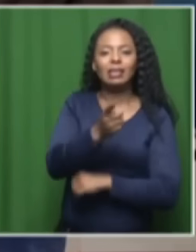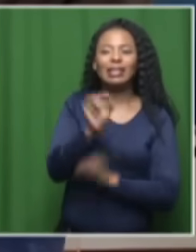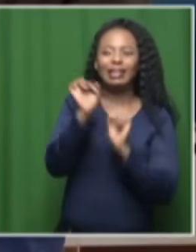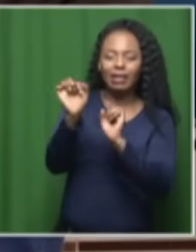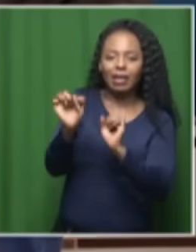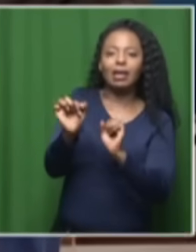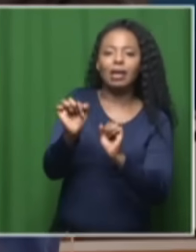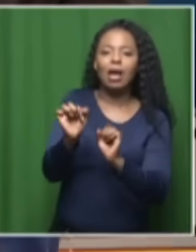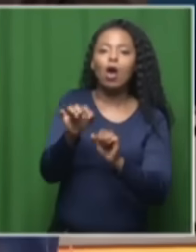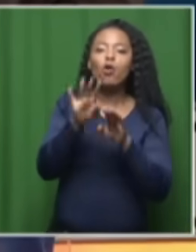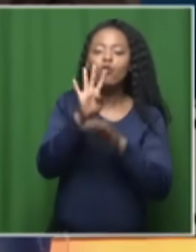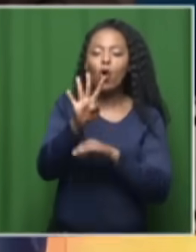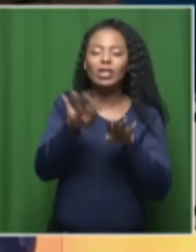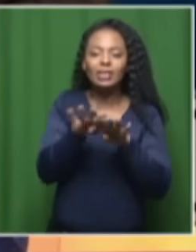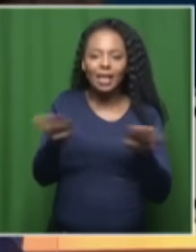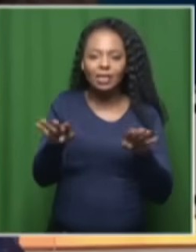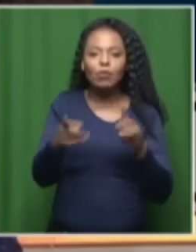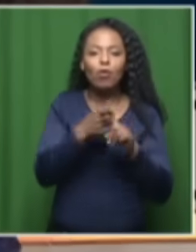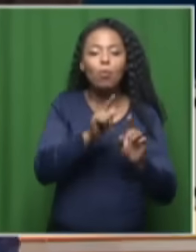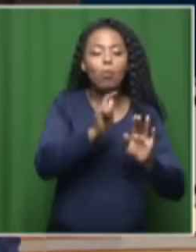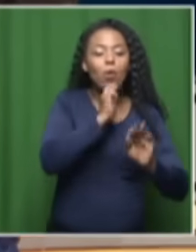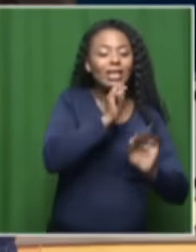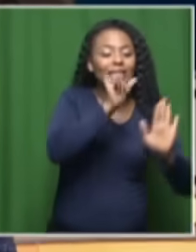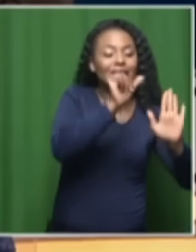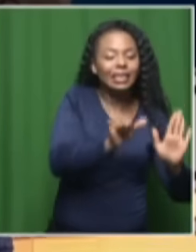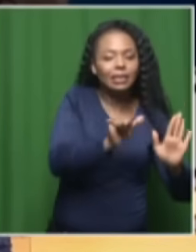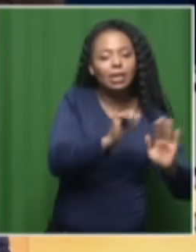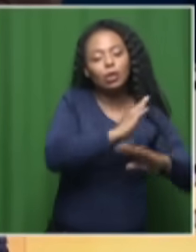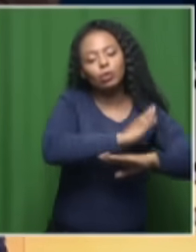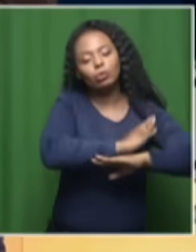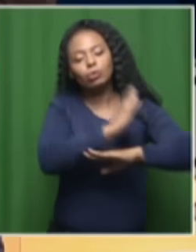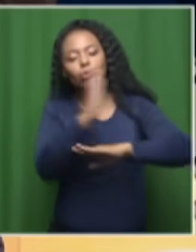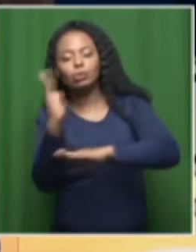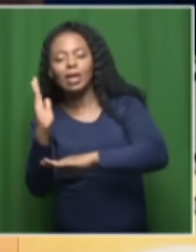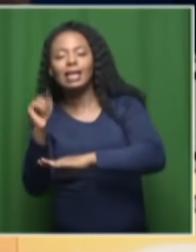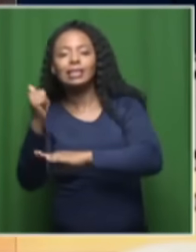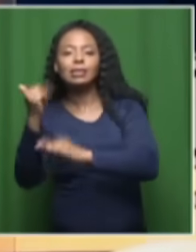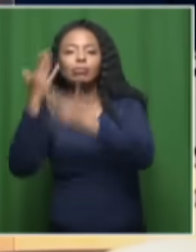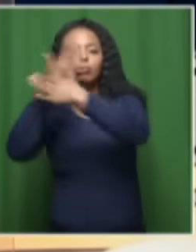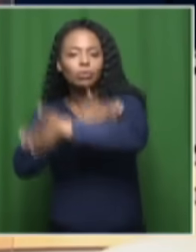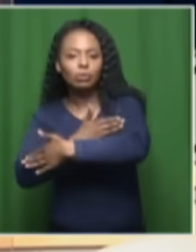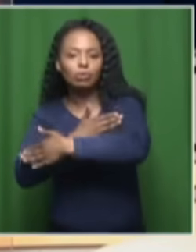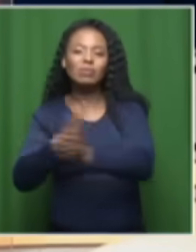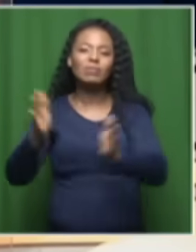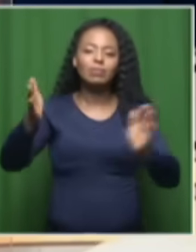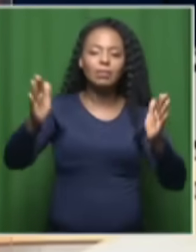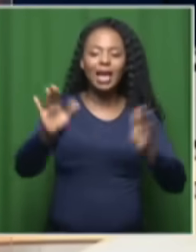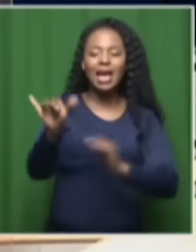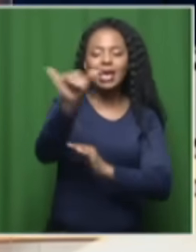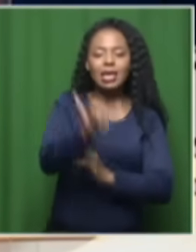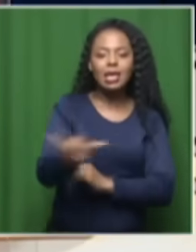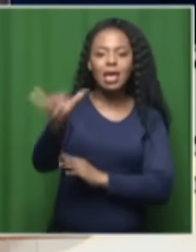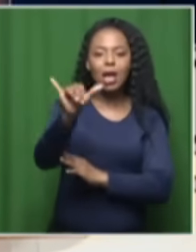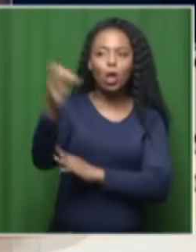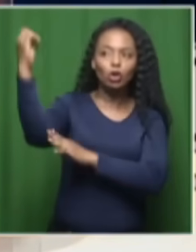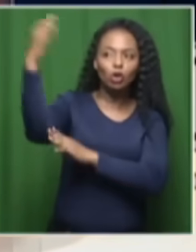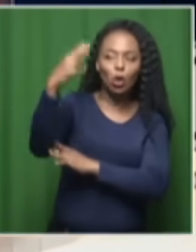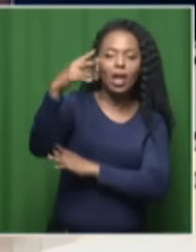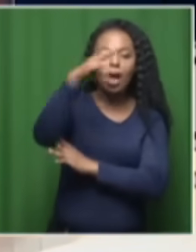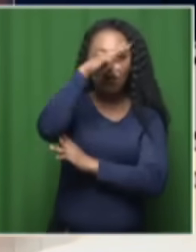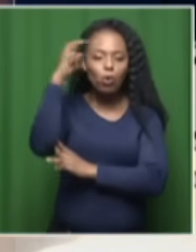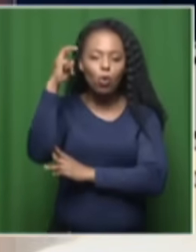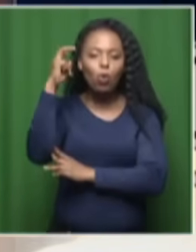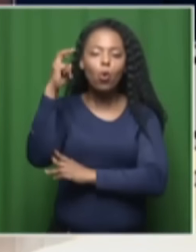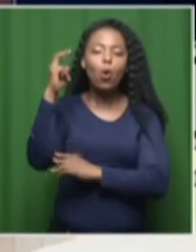stages of load shedding from 6 in the morning to 6 in the evening. Yellow is solar, blue is wind, the green